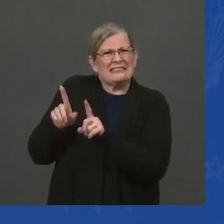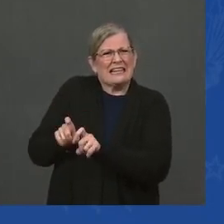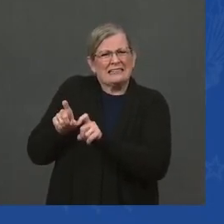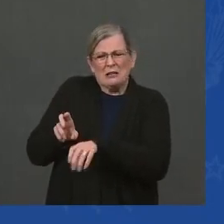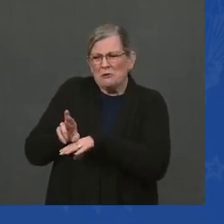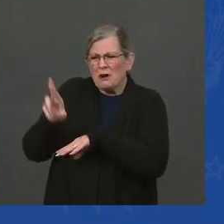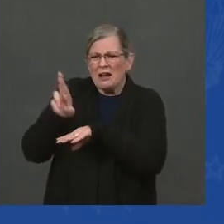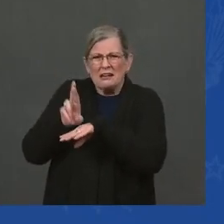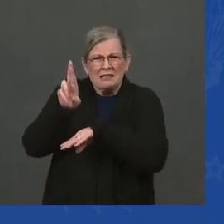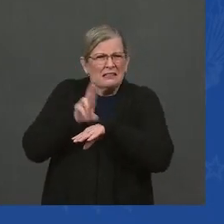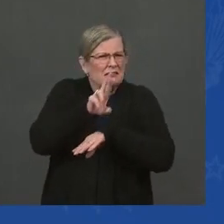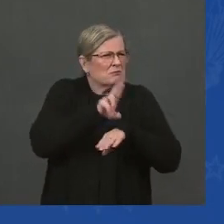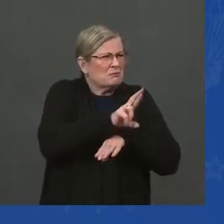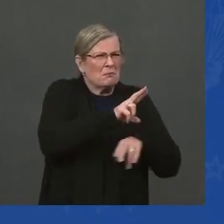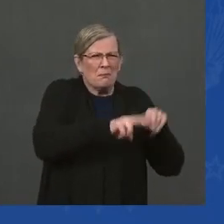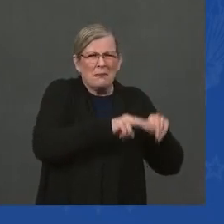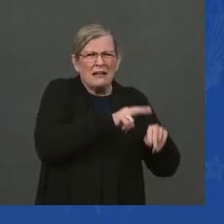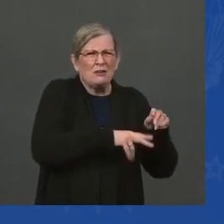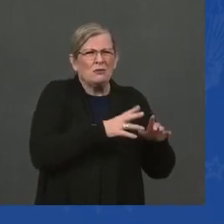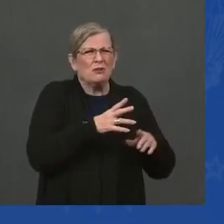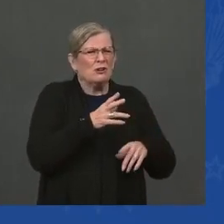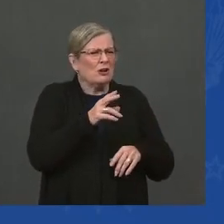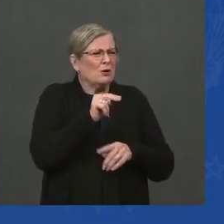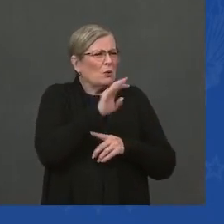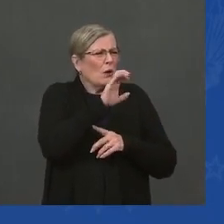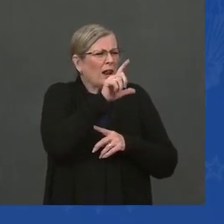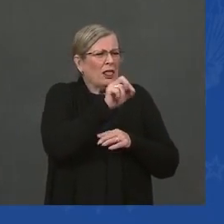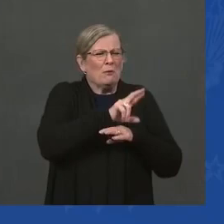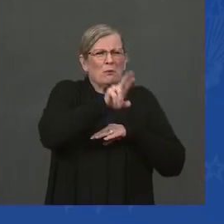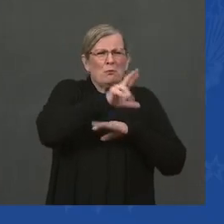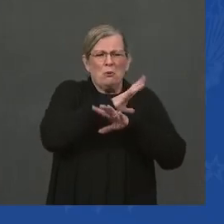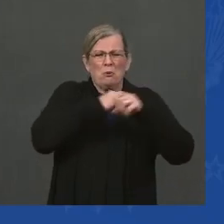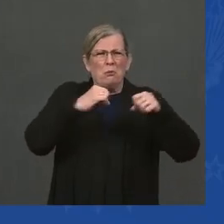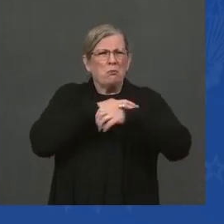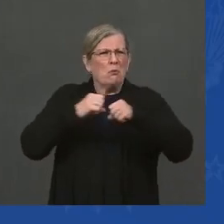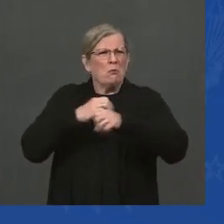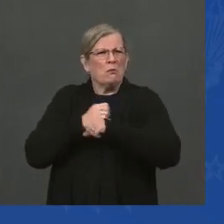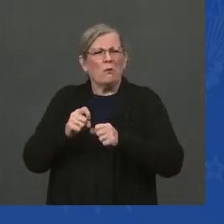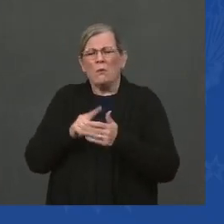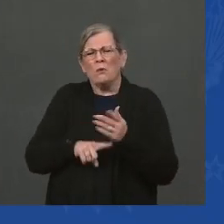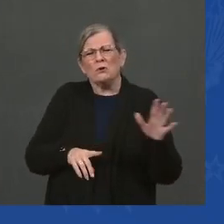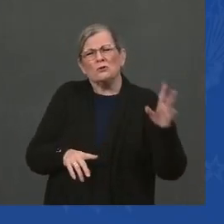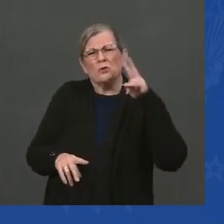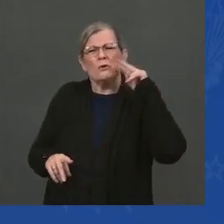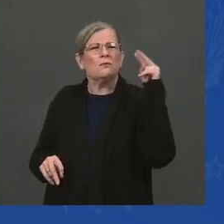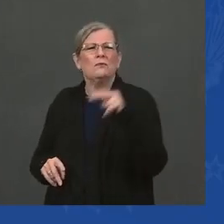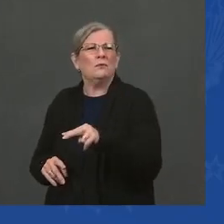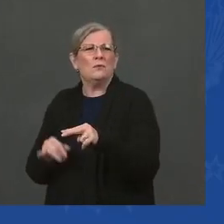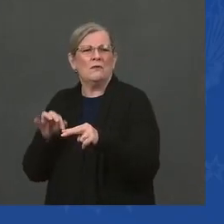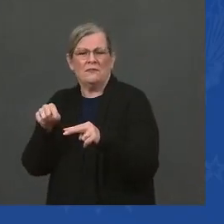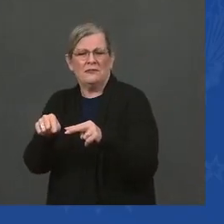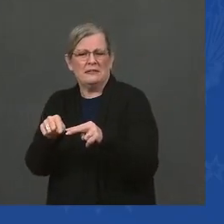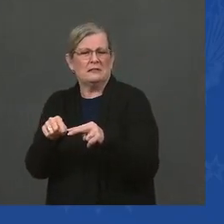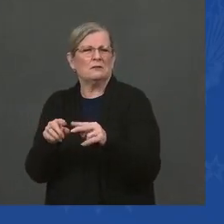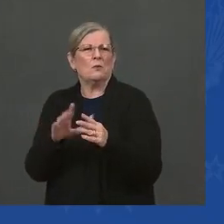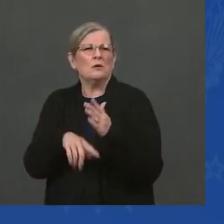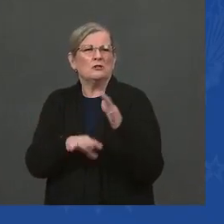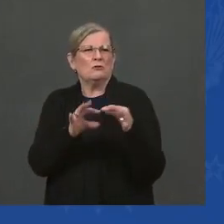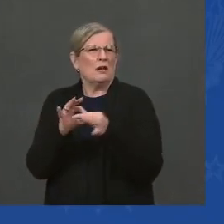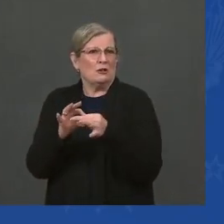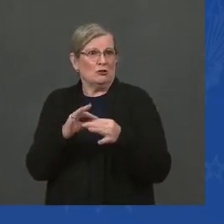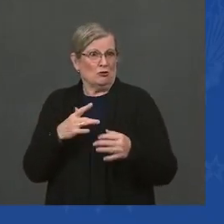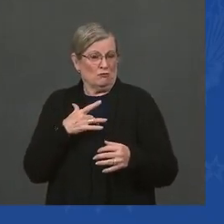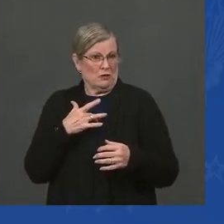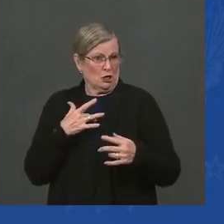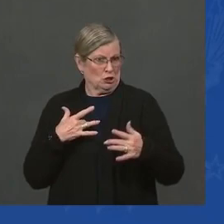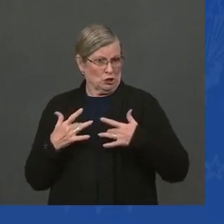capability. What is your general assessment of where things stand, and are you concerned that the potential for armed conflict has grown over the